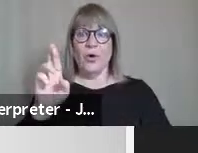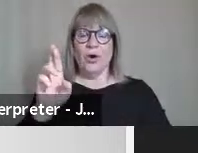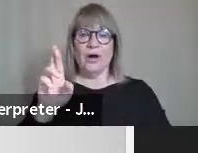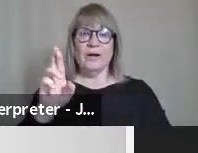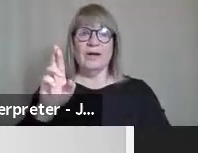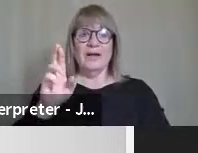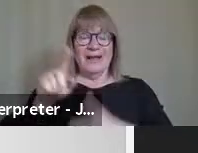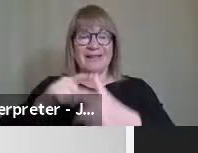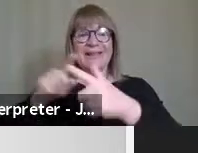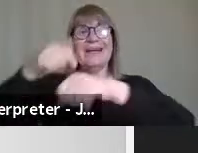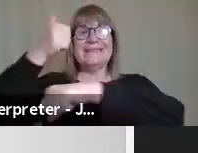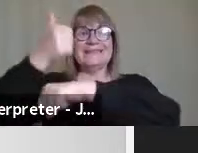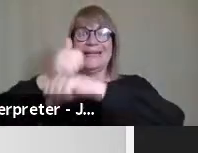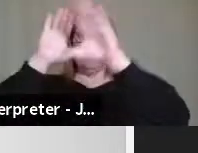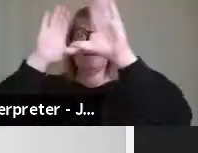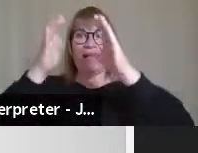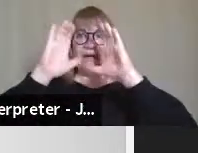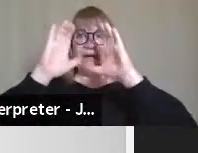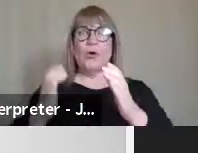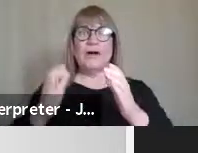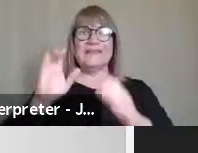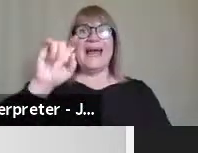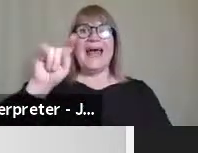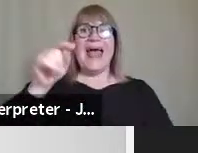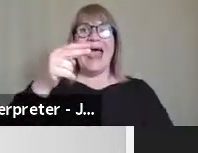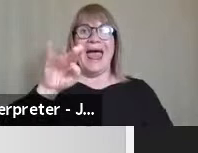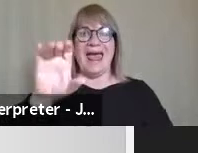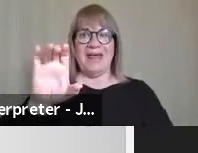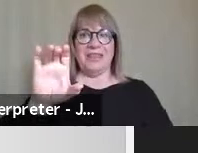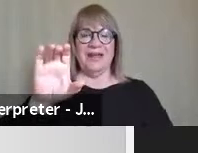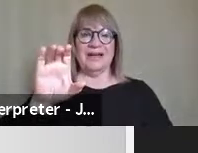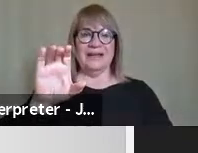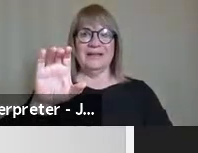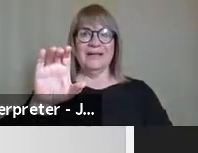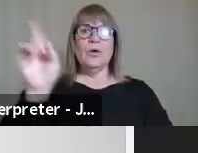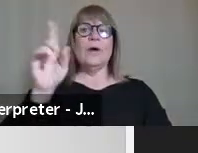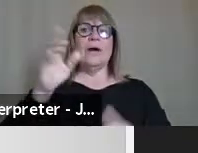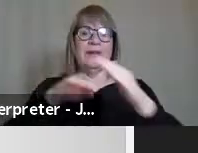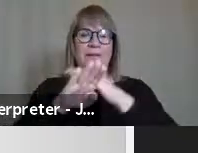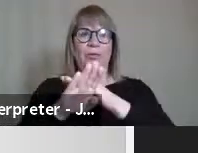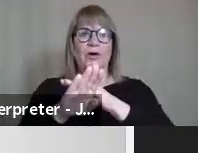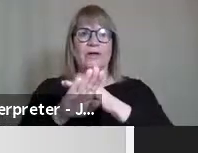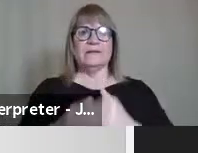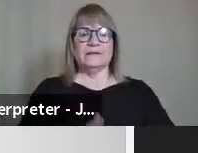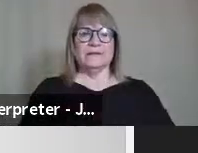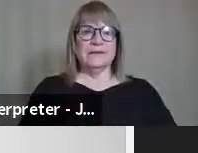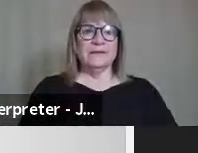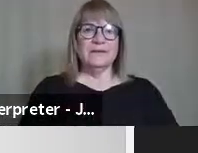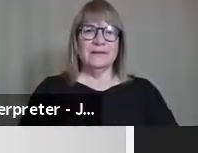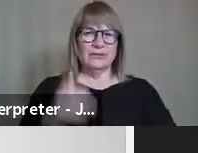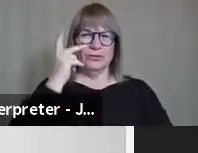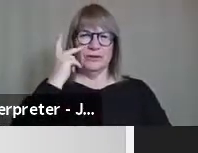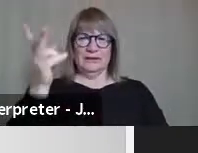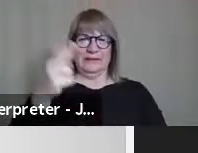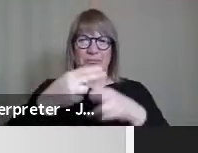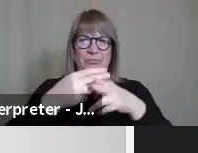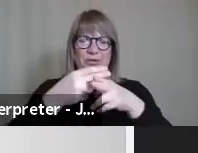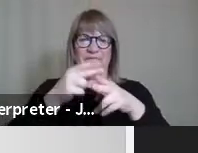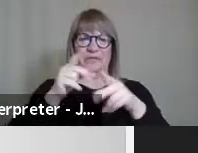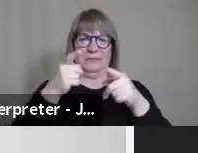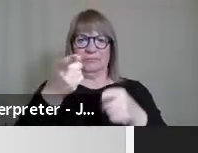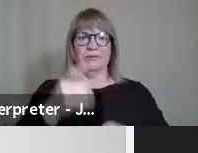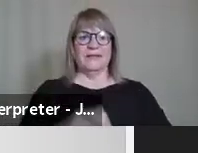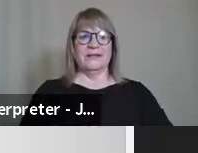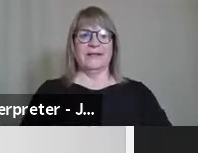origin so it's a rough way to do ethnicity but it's at least enough to give a snapshot um for all